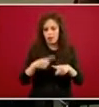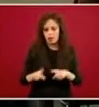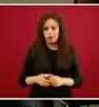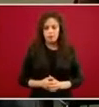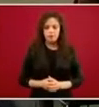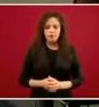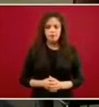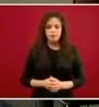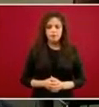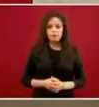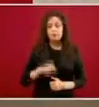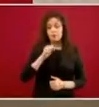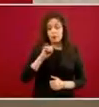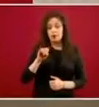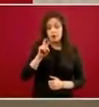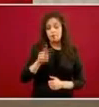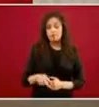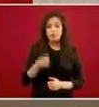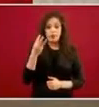If we look at this,